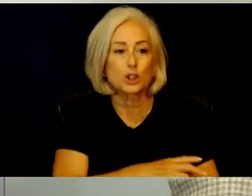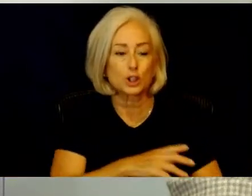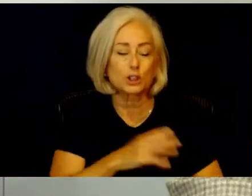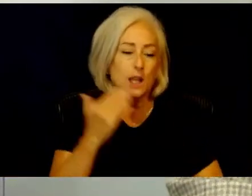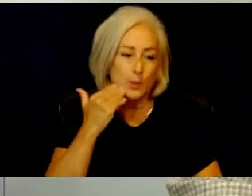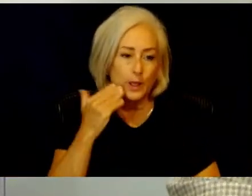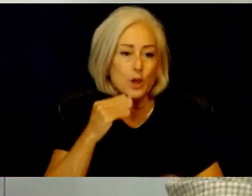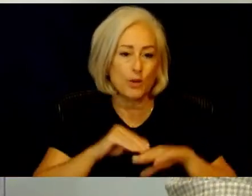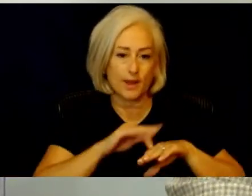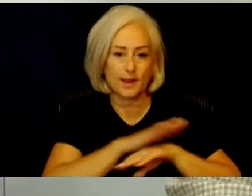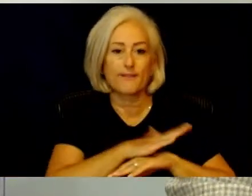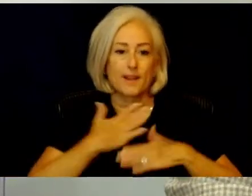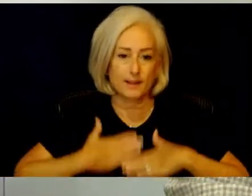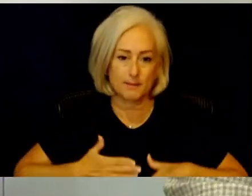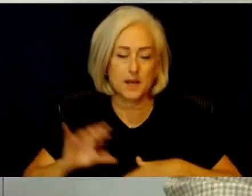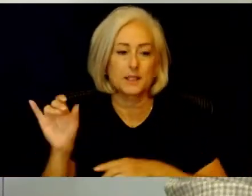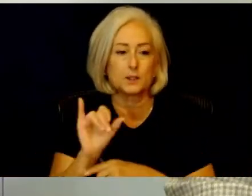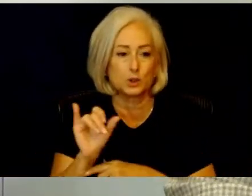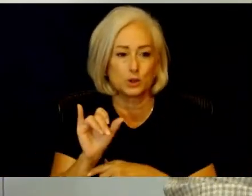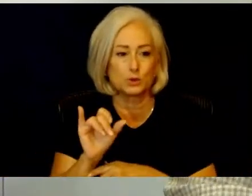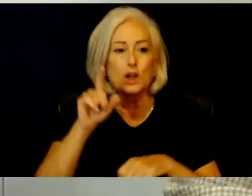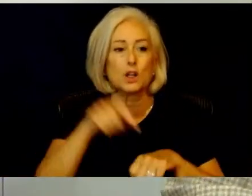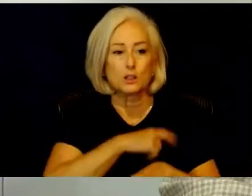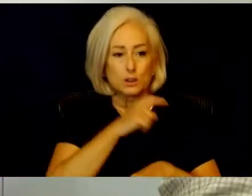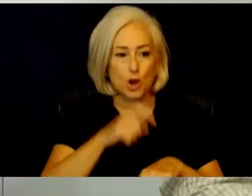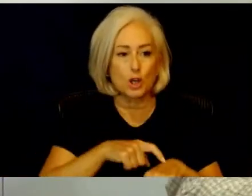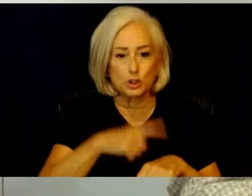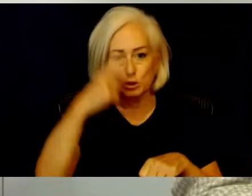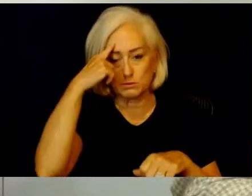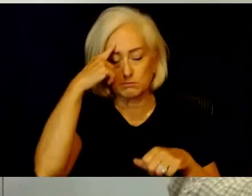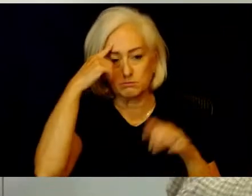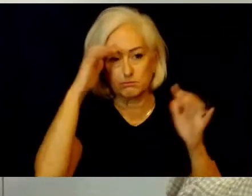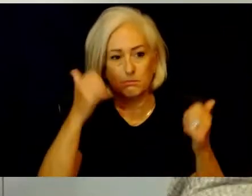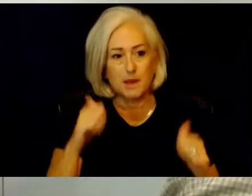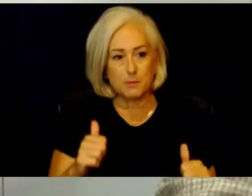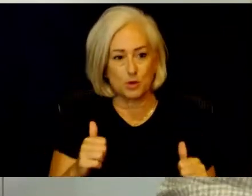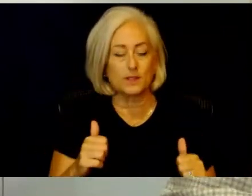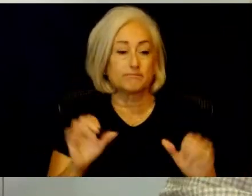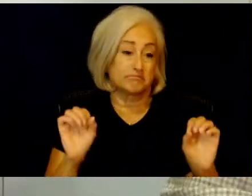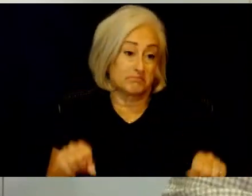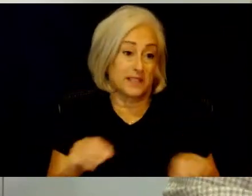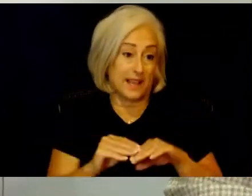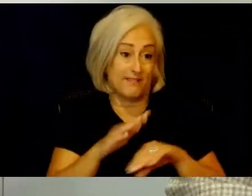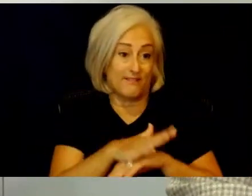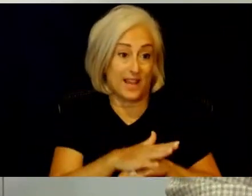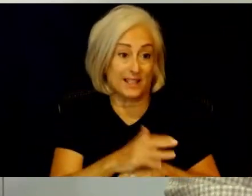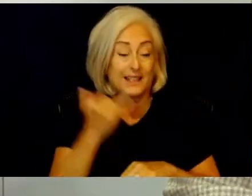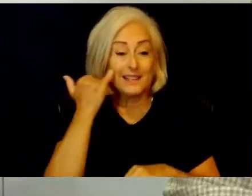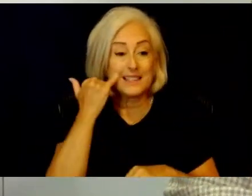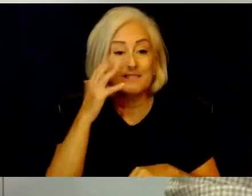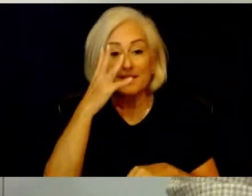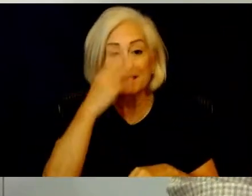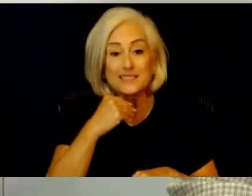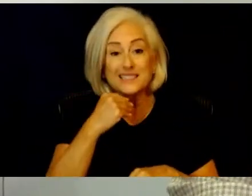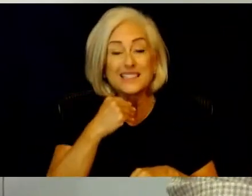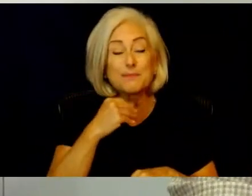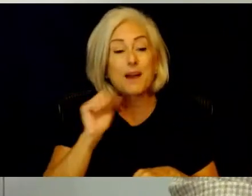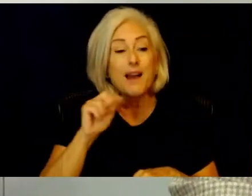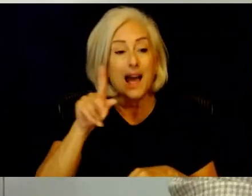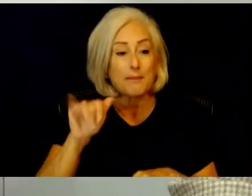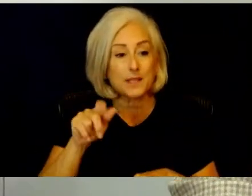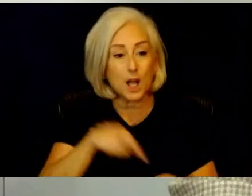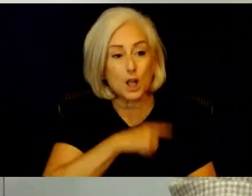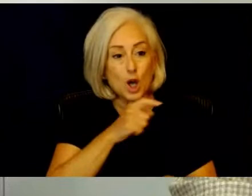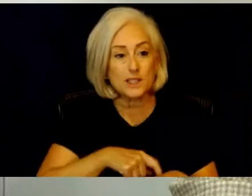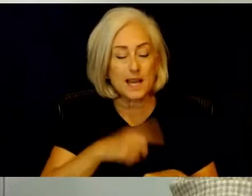can impact long-term cognition and memory. So patients having severe apnea for a very long time may also start to see changes in their